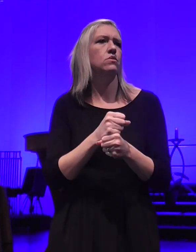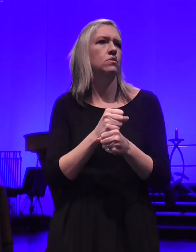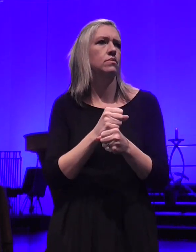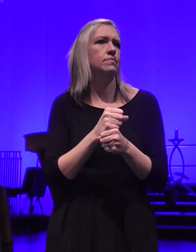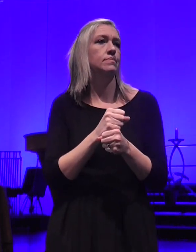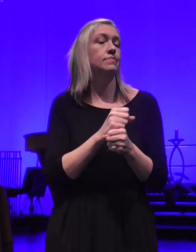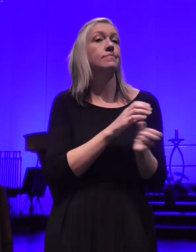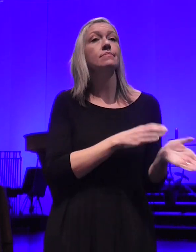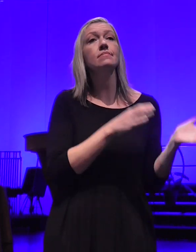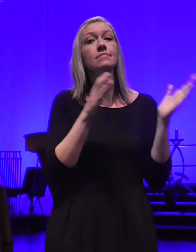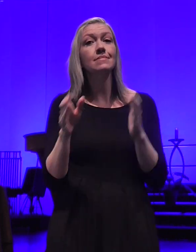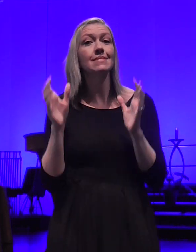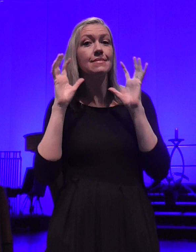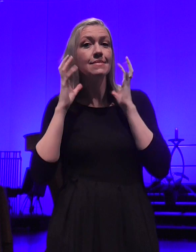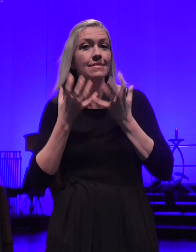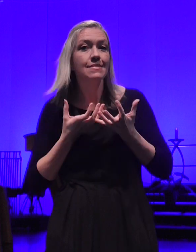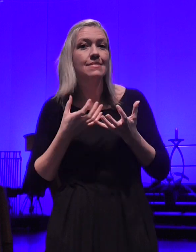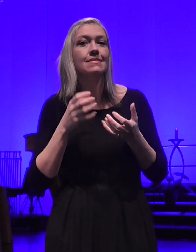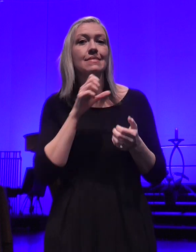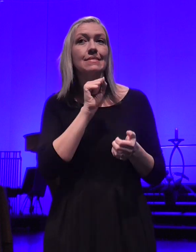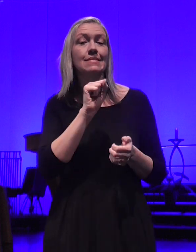And then there's Santa Claus.